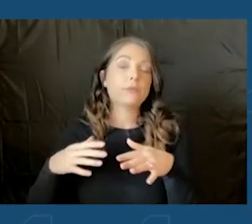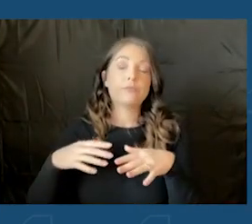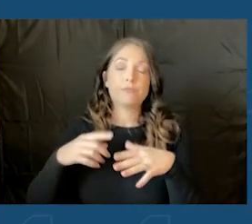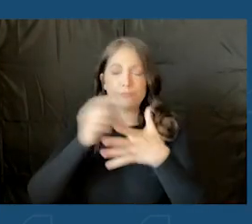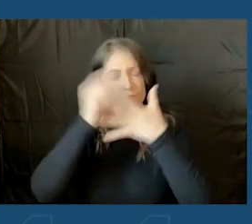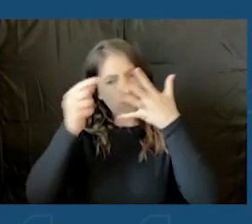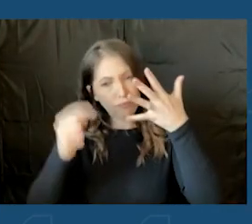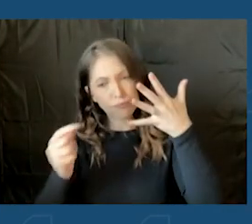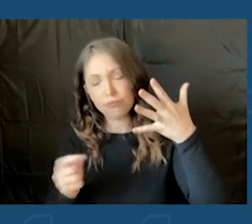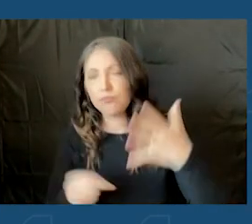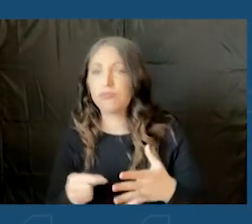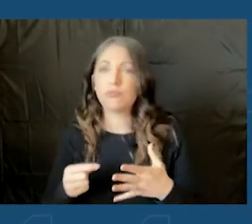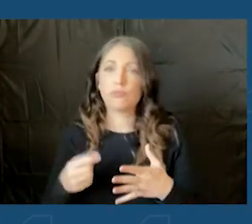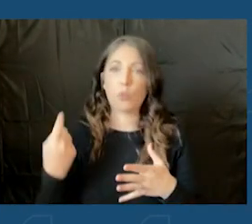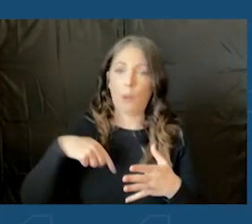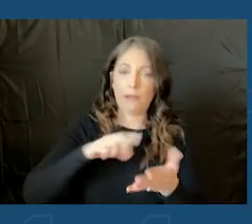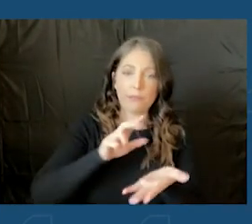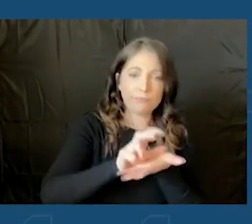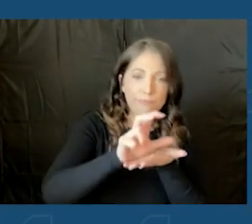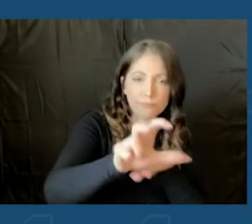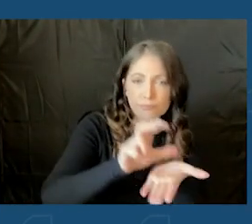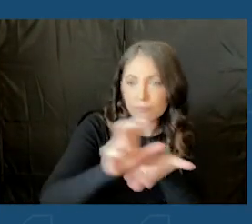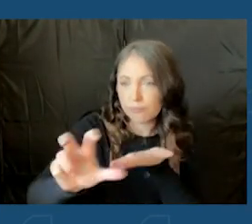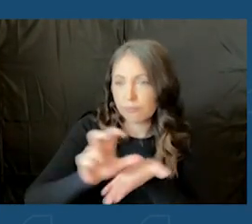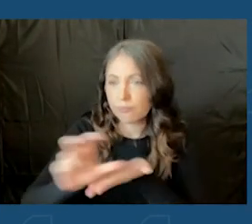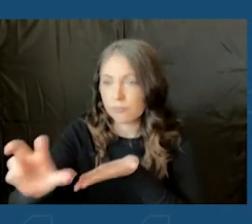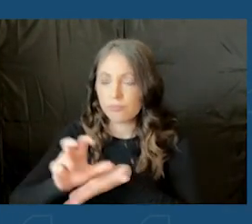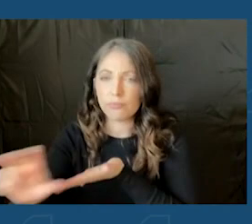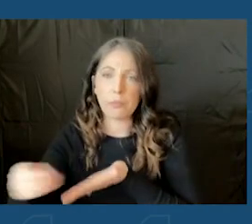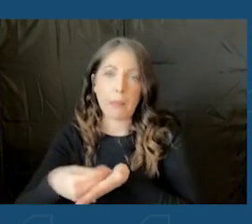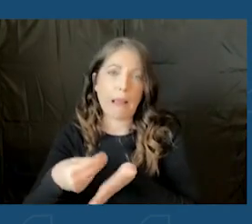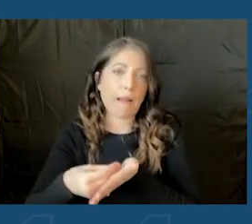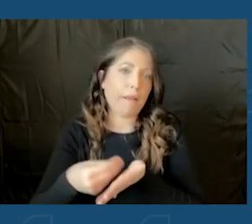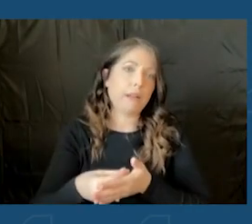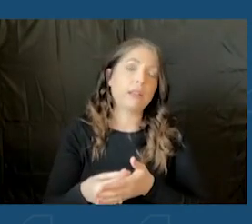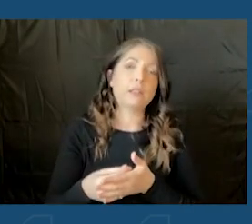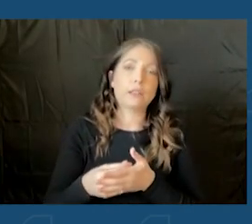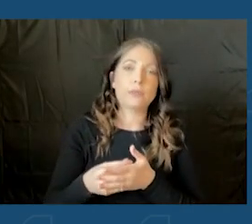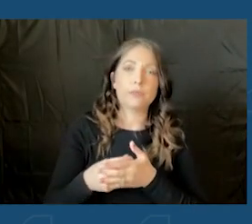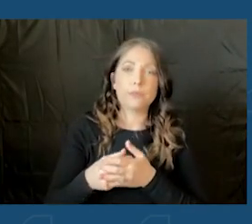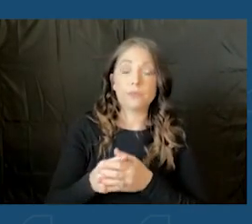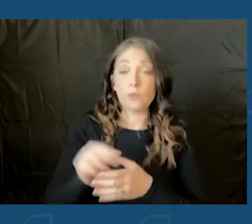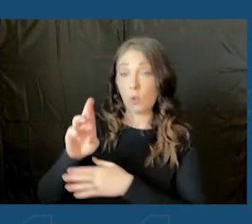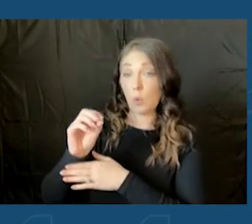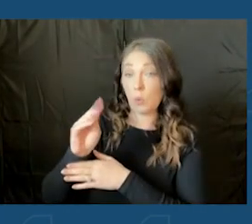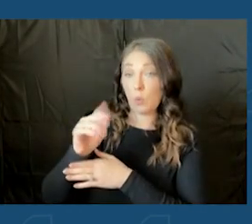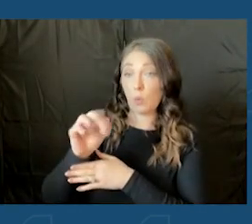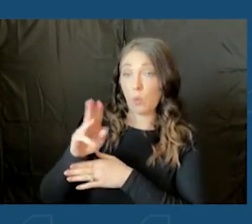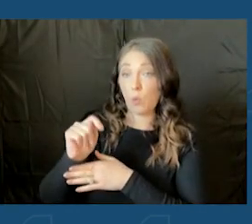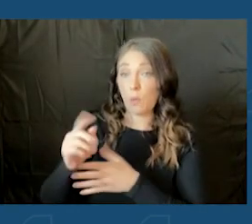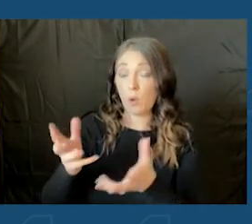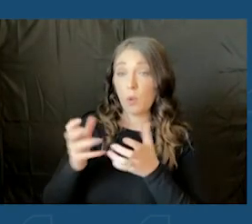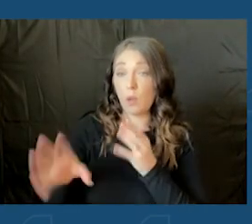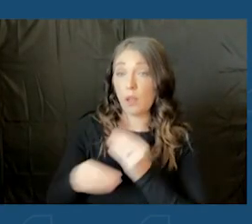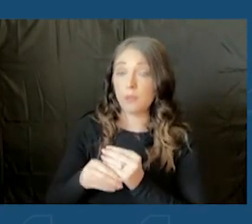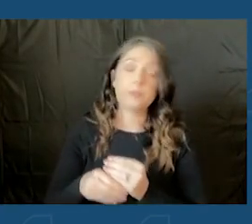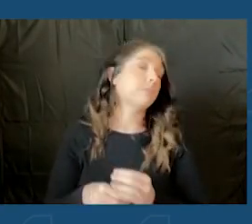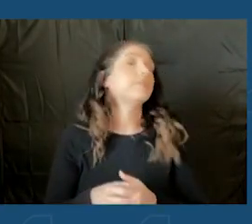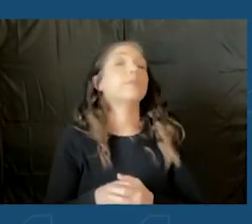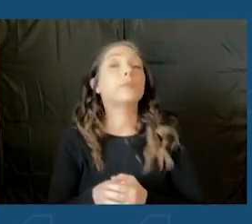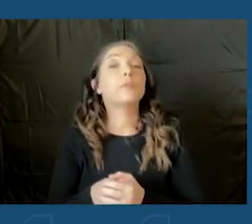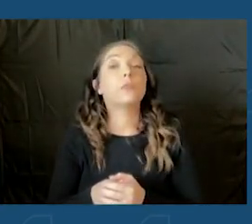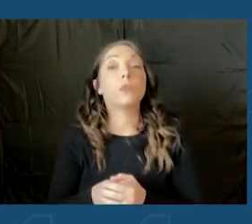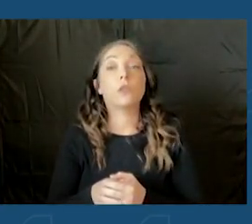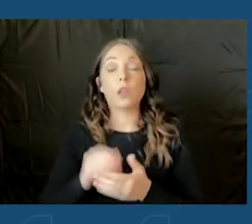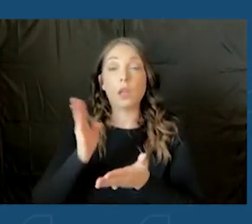that had been disinvested in or underinvested in for decades. So, Robert, do you want to add anything to that? Yeah, and the budget that the